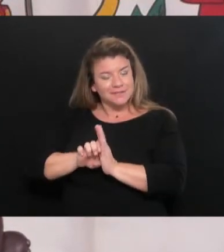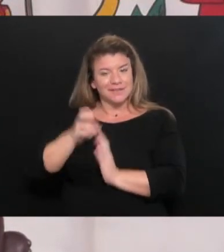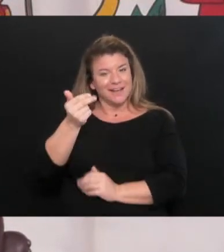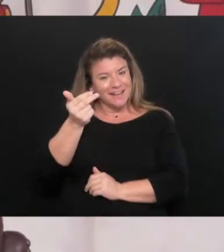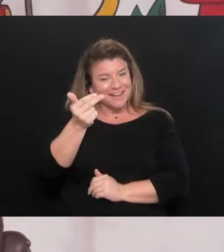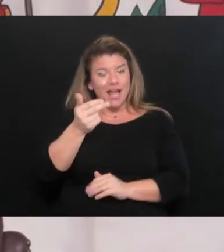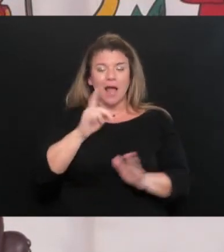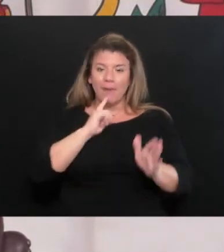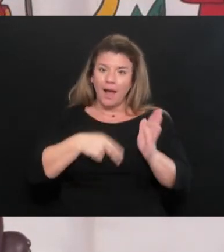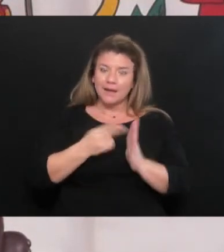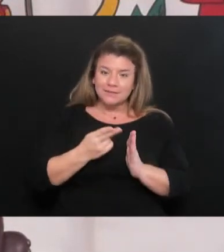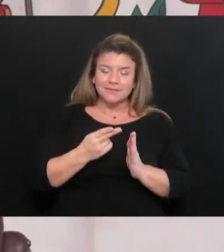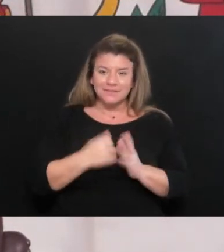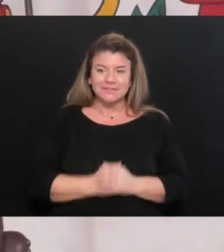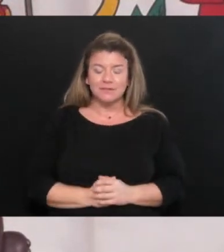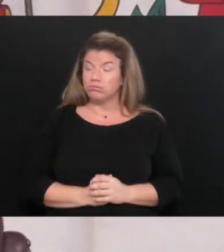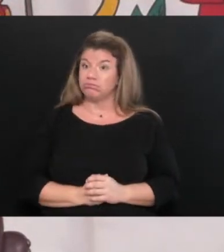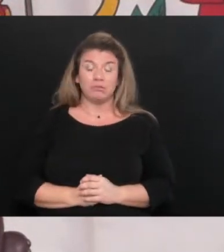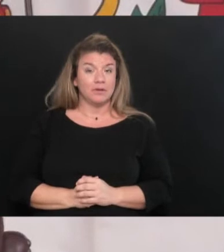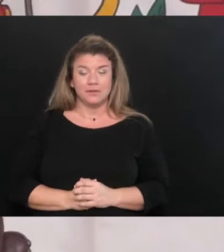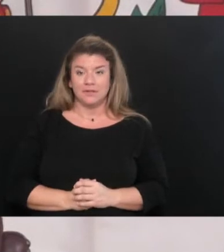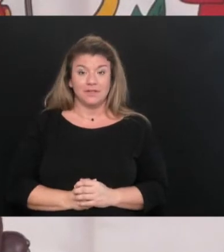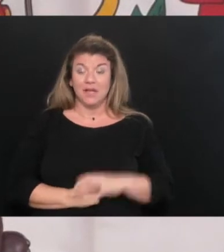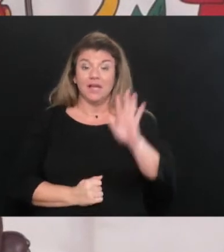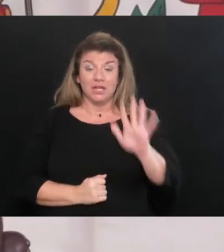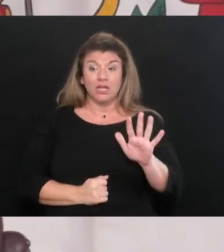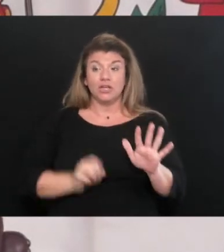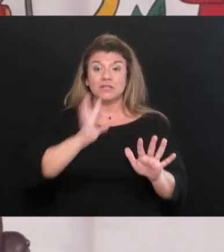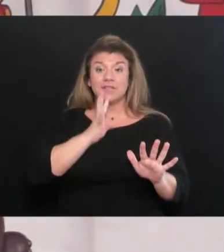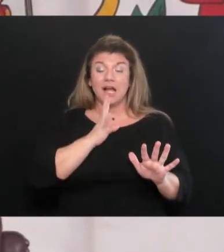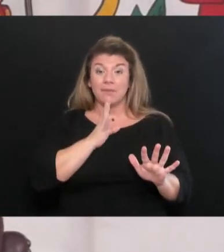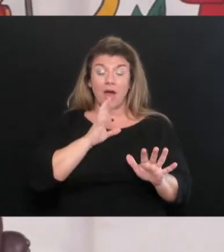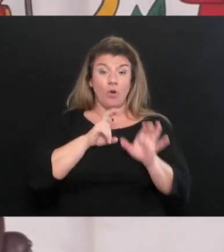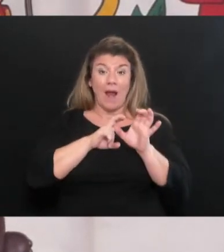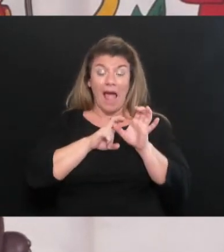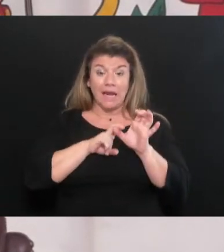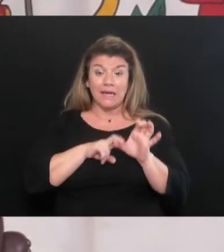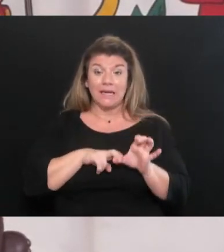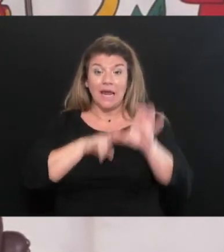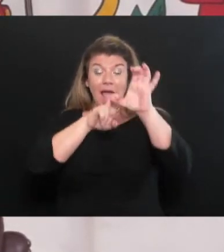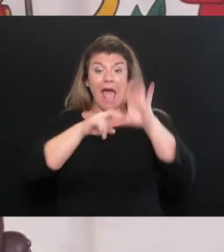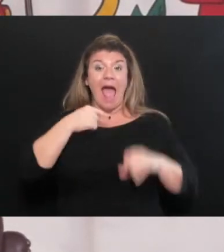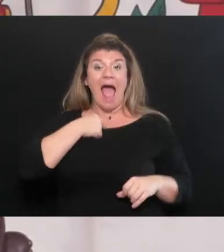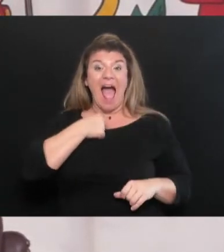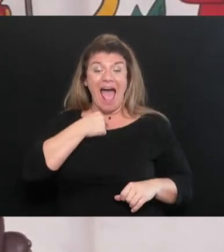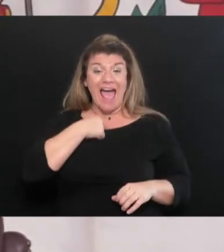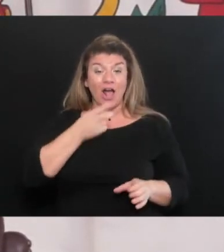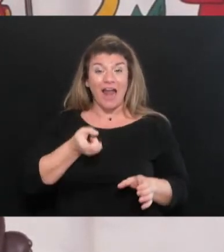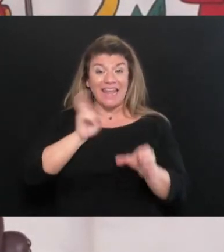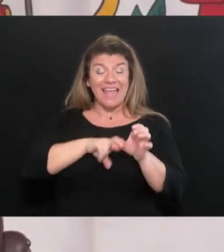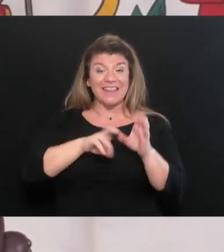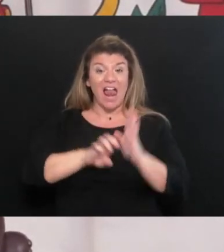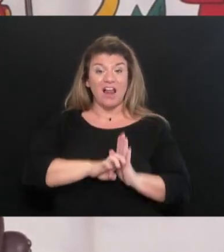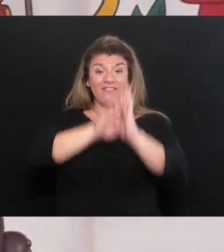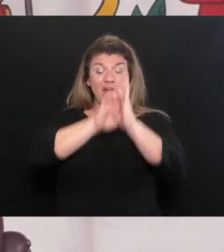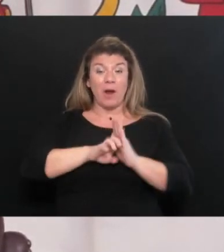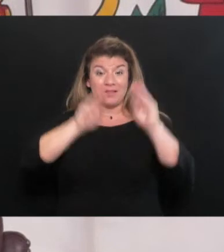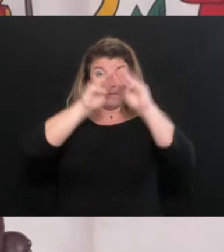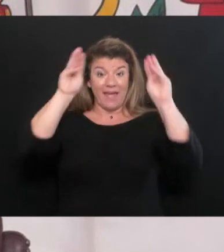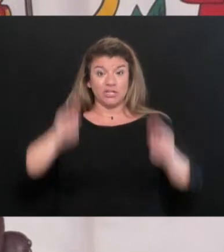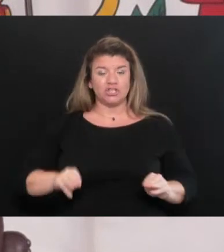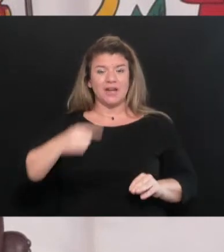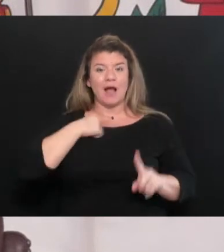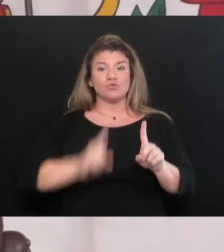mean, honest to goodness, boy, you talk about a ride. I got in the elevator over to Mansion. I was going up to